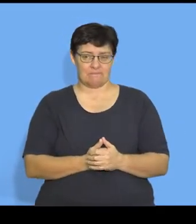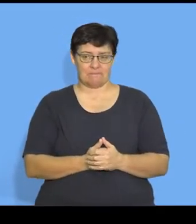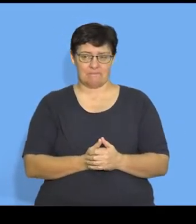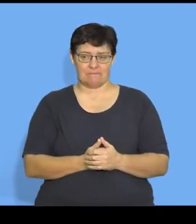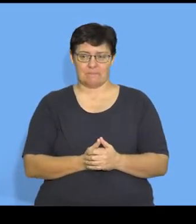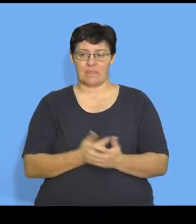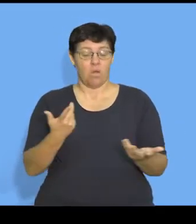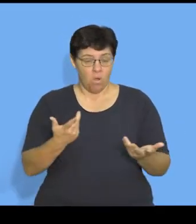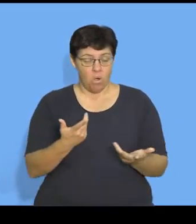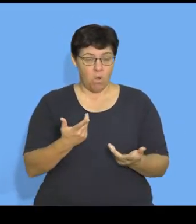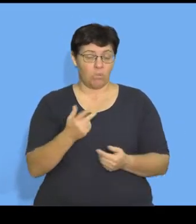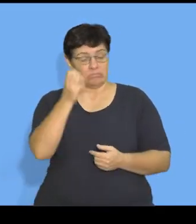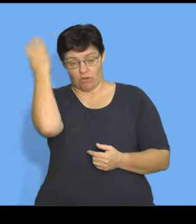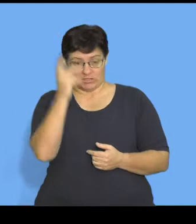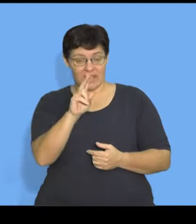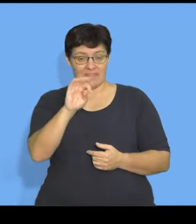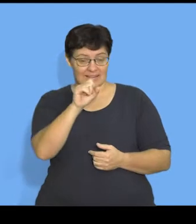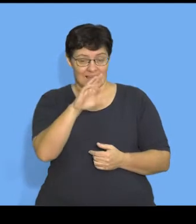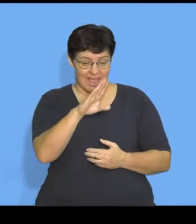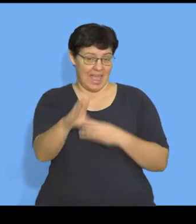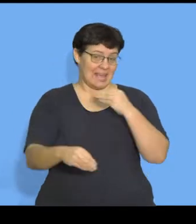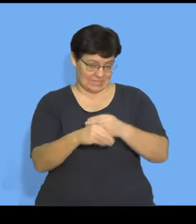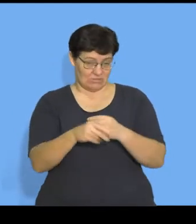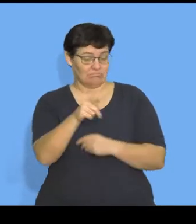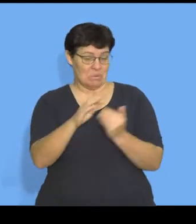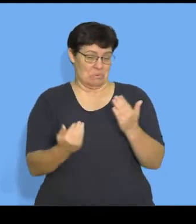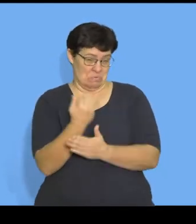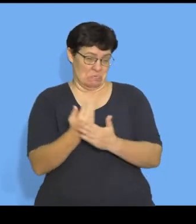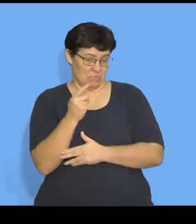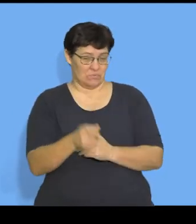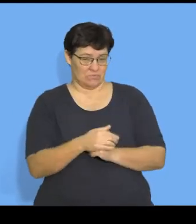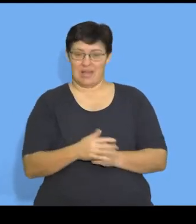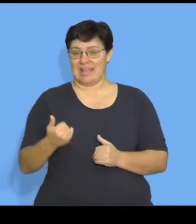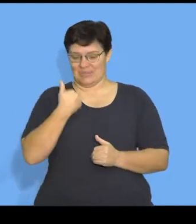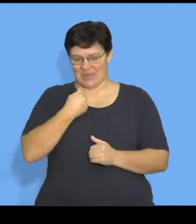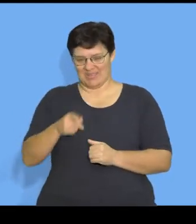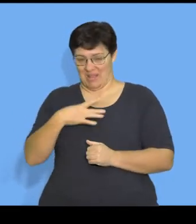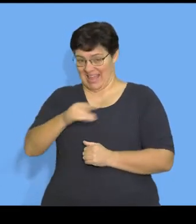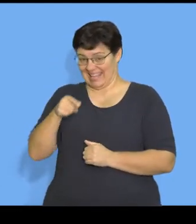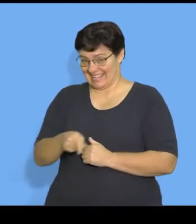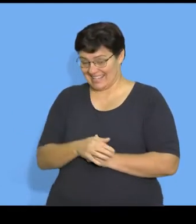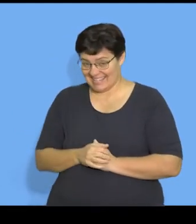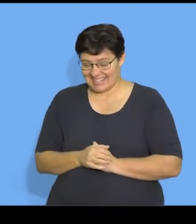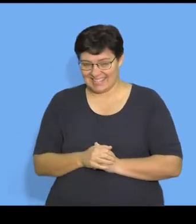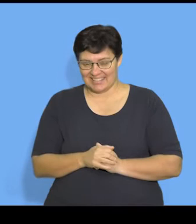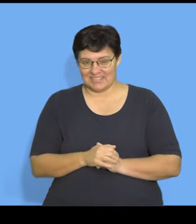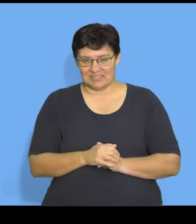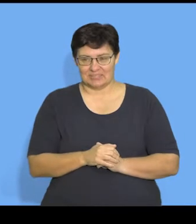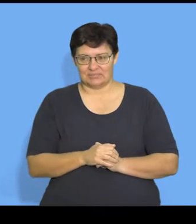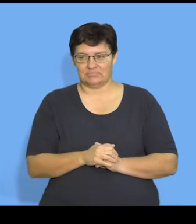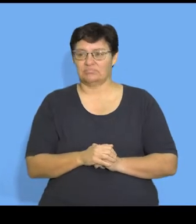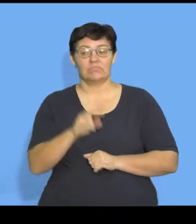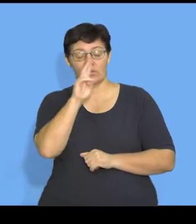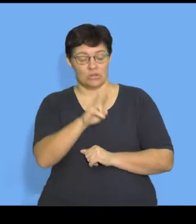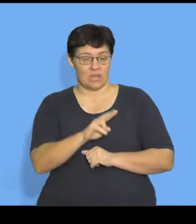and vector addition, I forgot about that one. That's definitely new. That's fun. We like that one. So we're going to